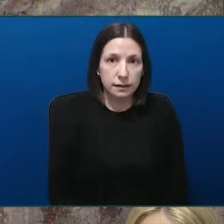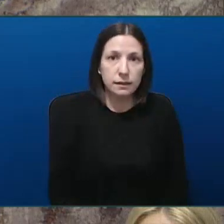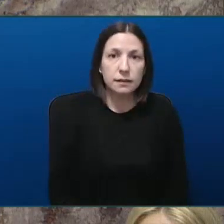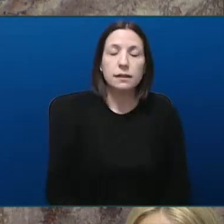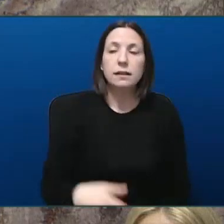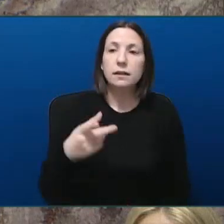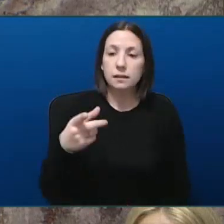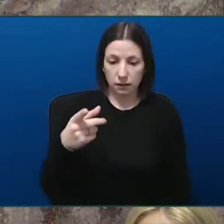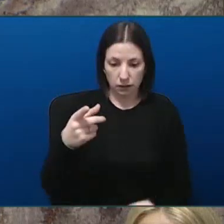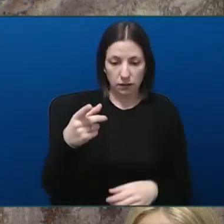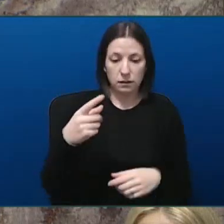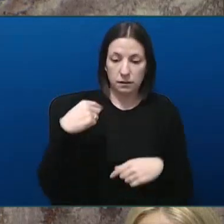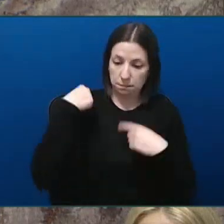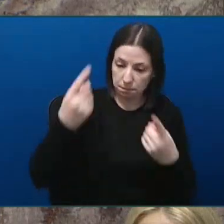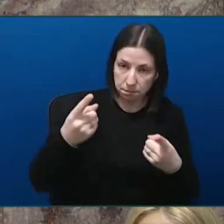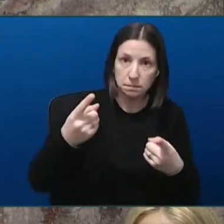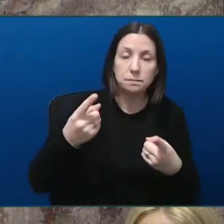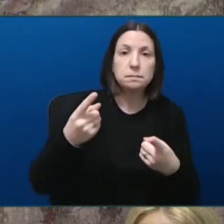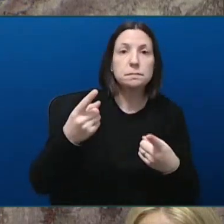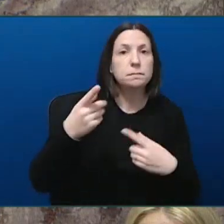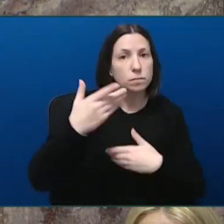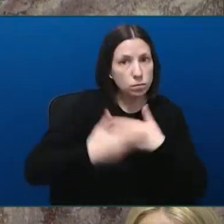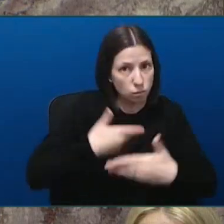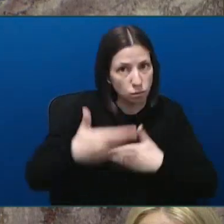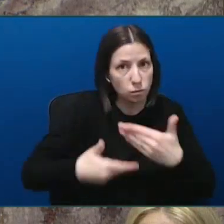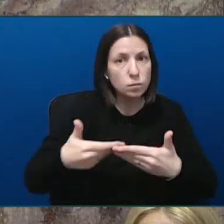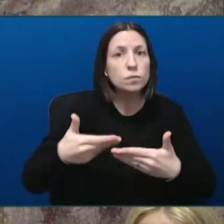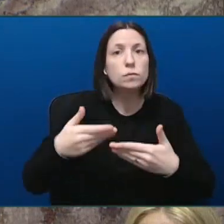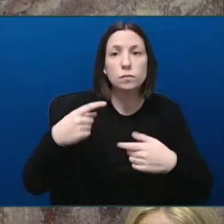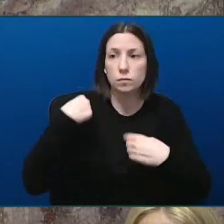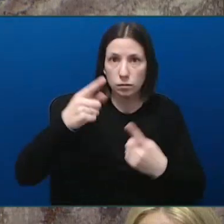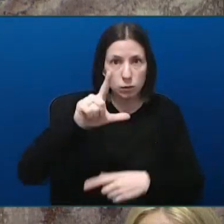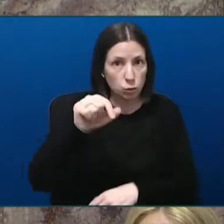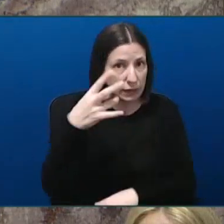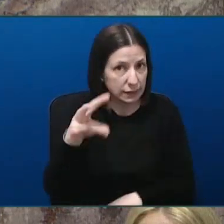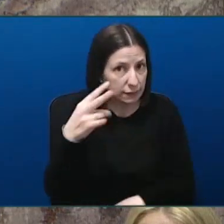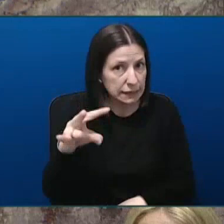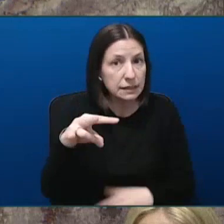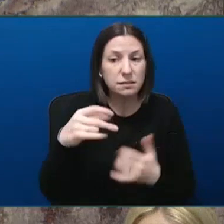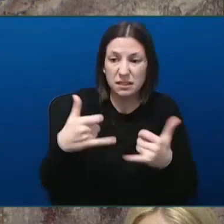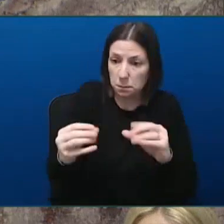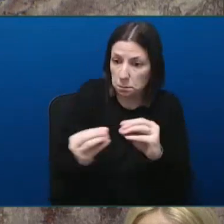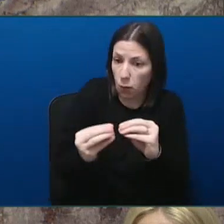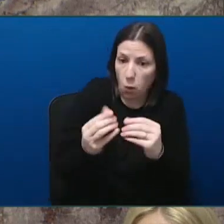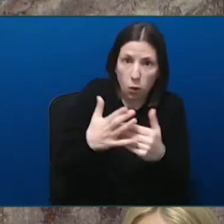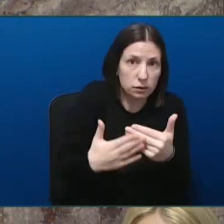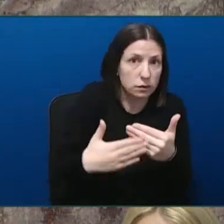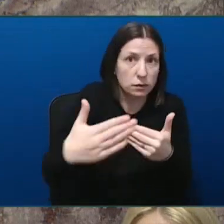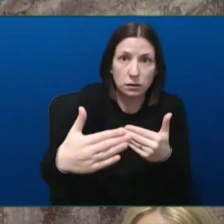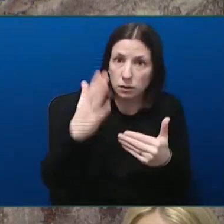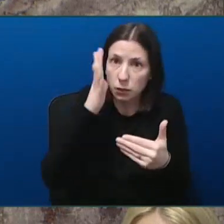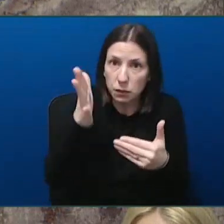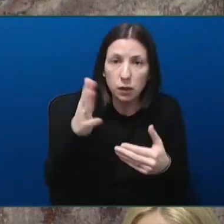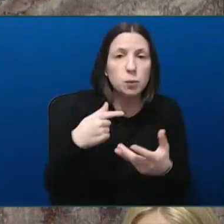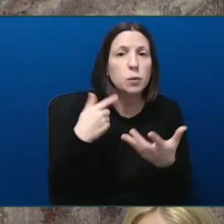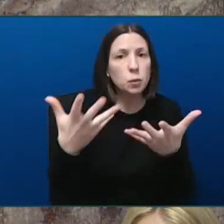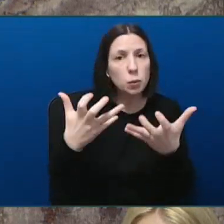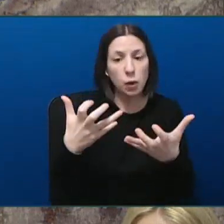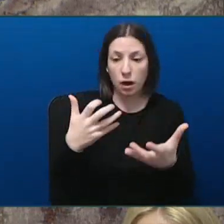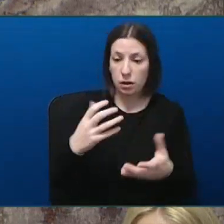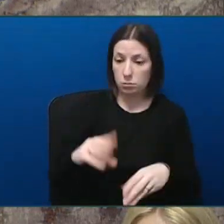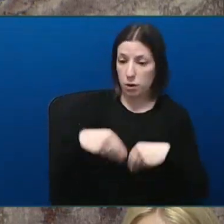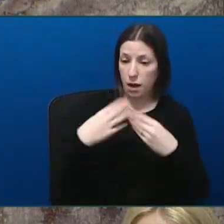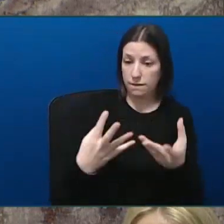work to do that we have been doing since 2017 to build an integrated system of care out